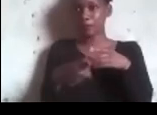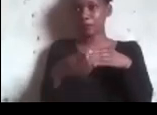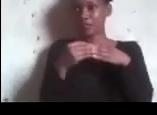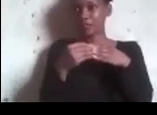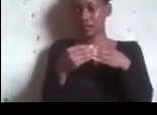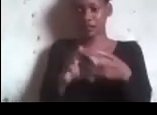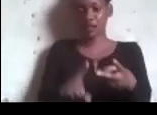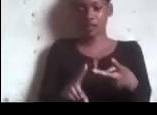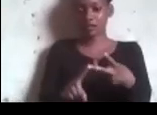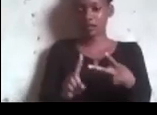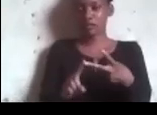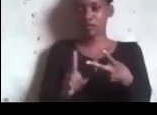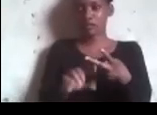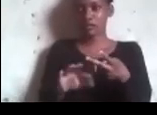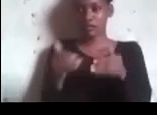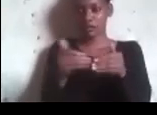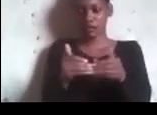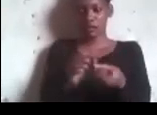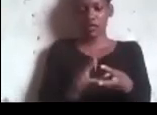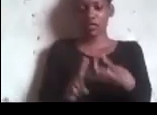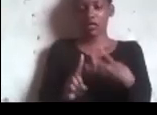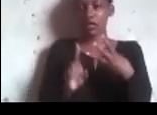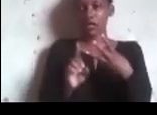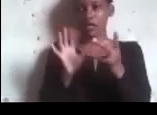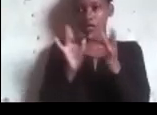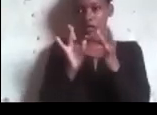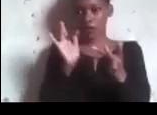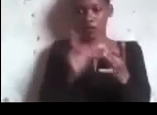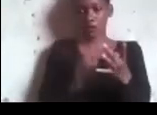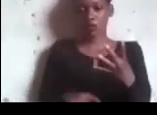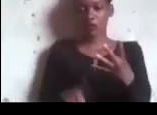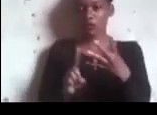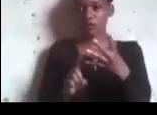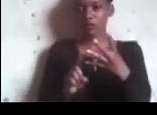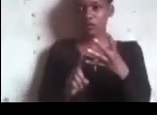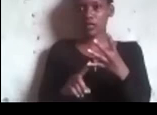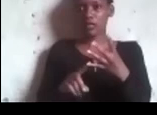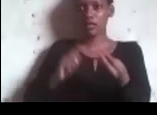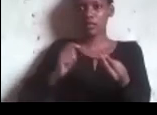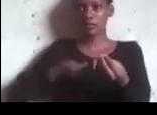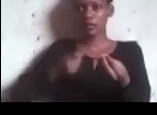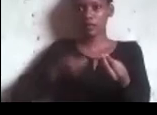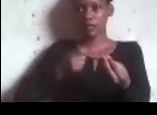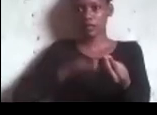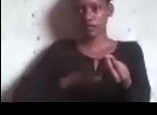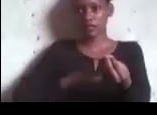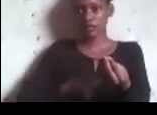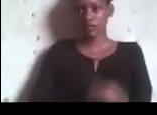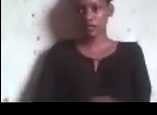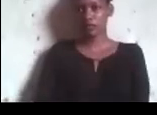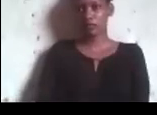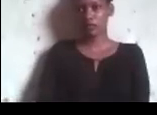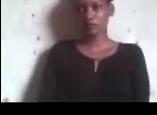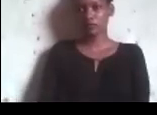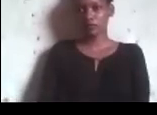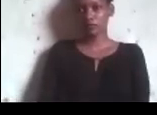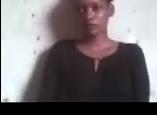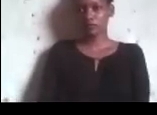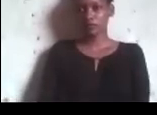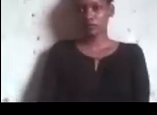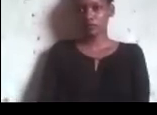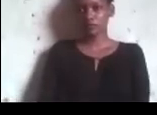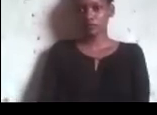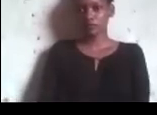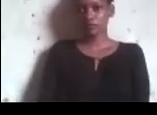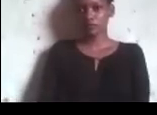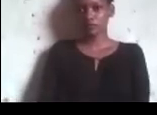care, we have contact, we have maintenance. And